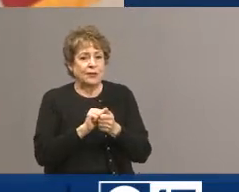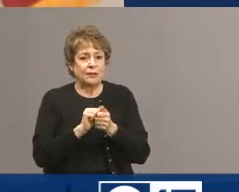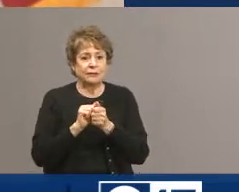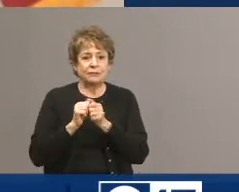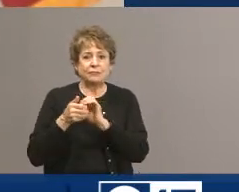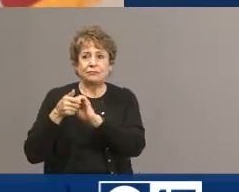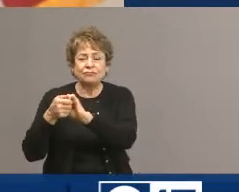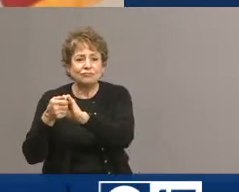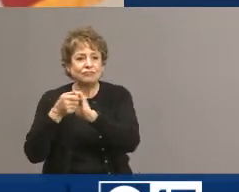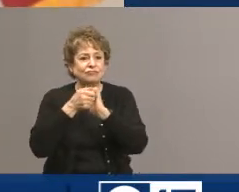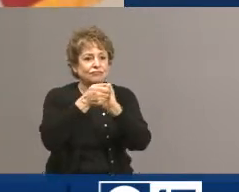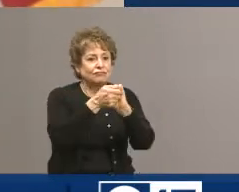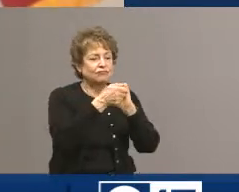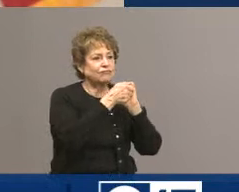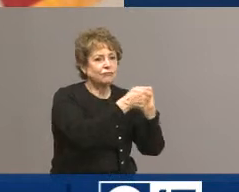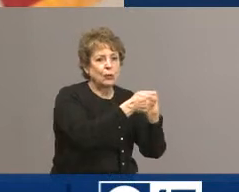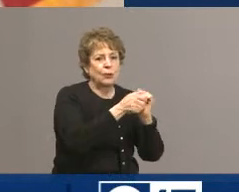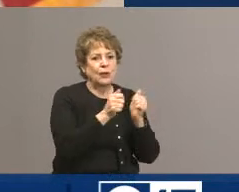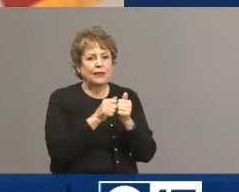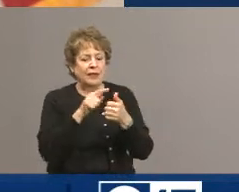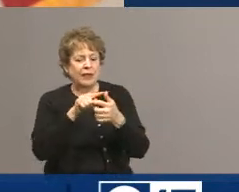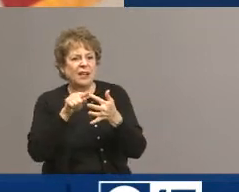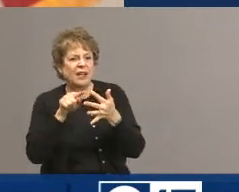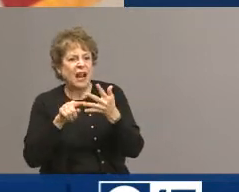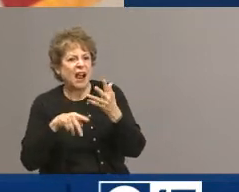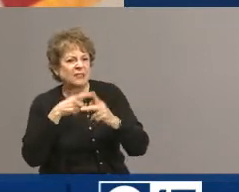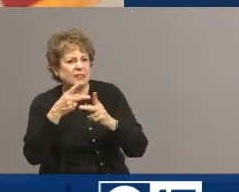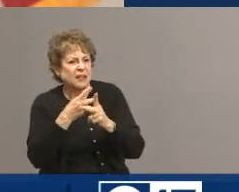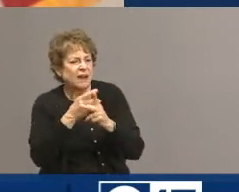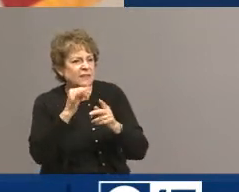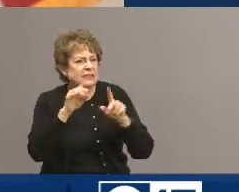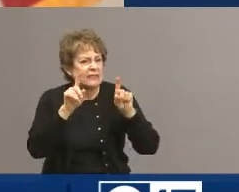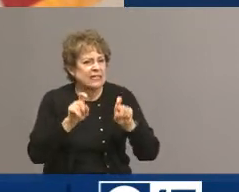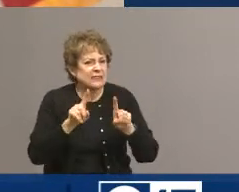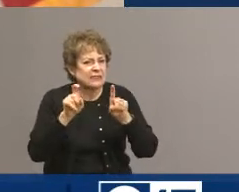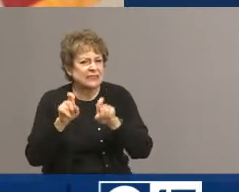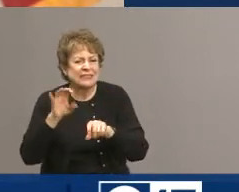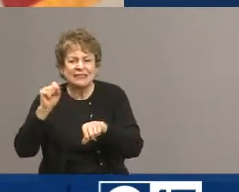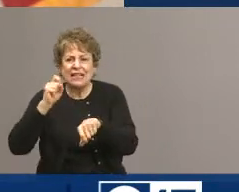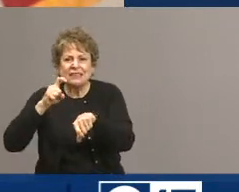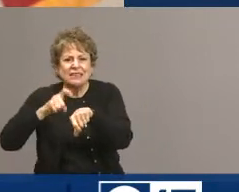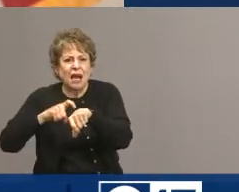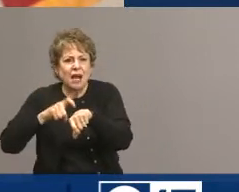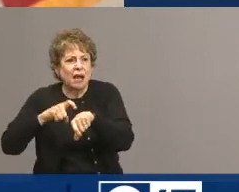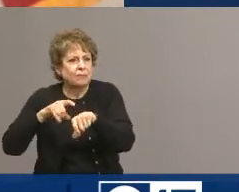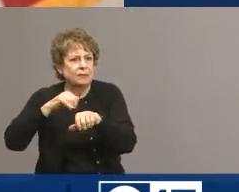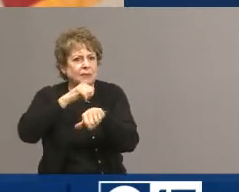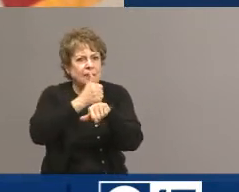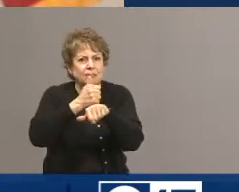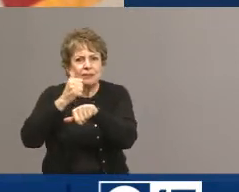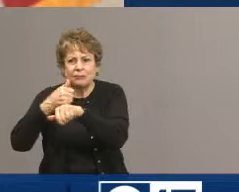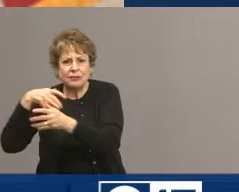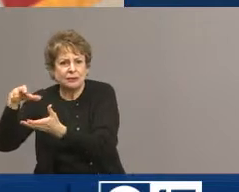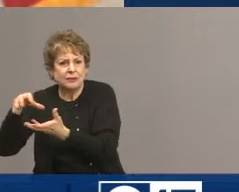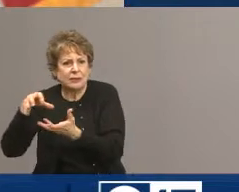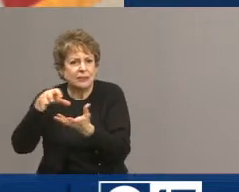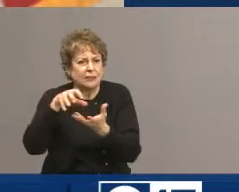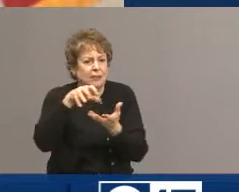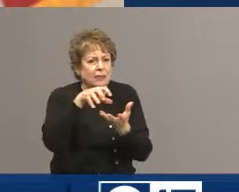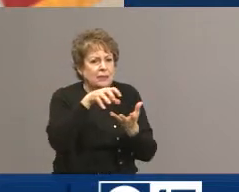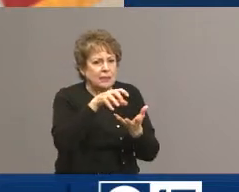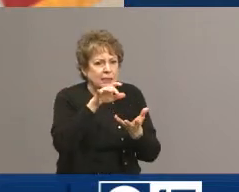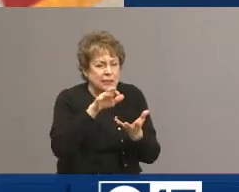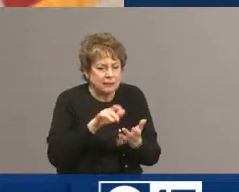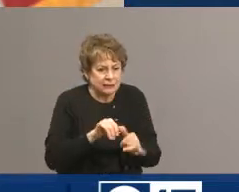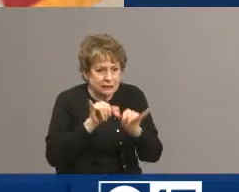bit of time to get that equipment and to get it into the system. We're also working on bringing on large providers. So